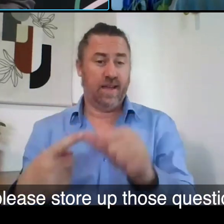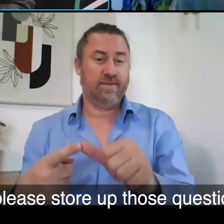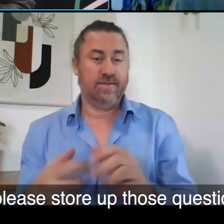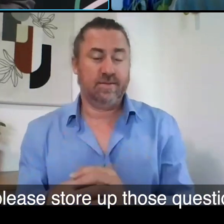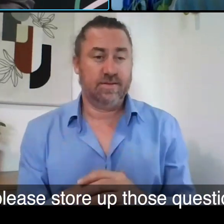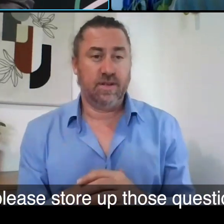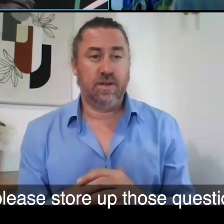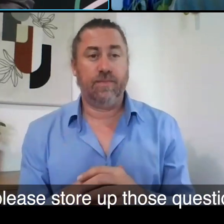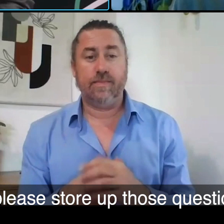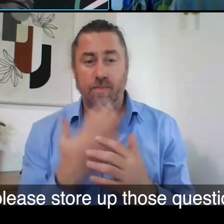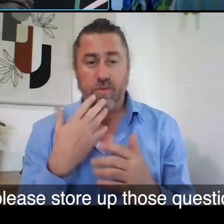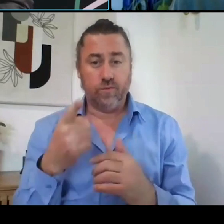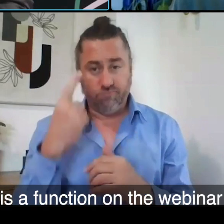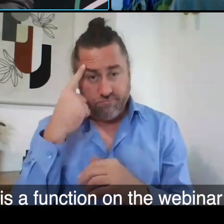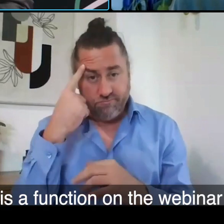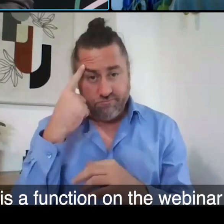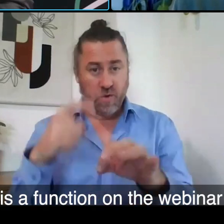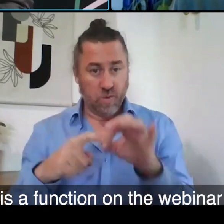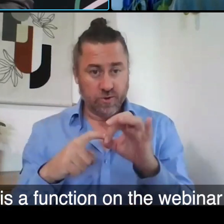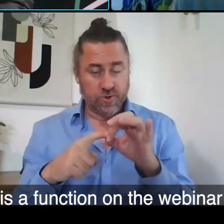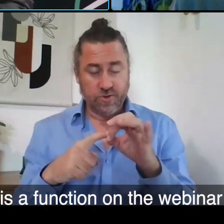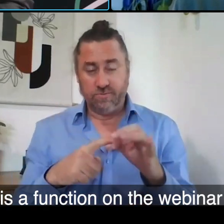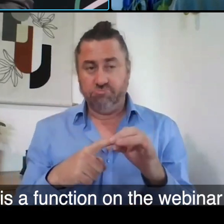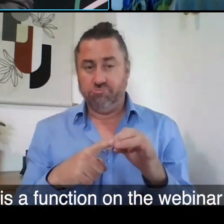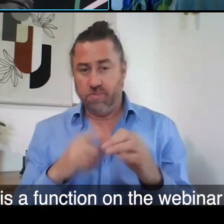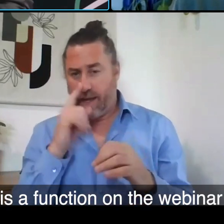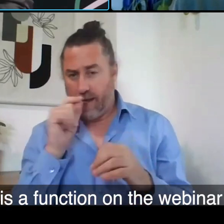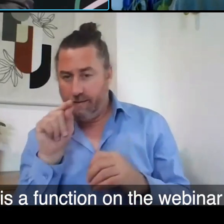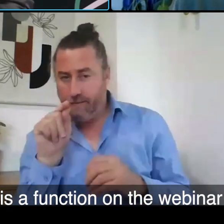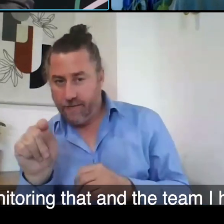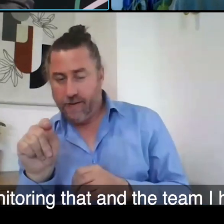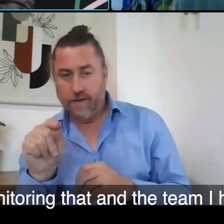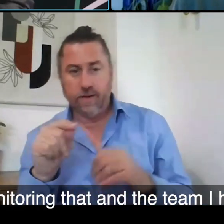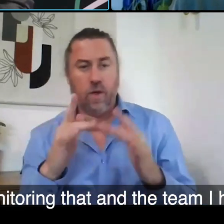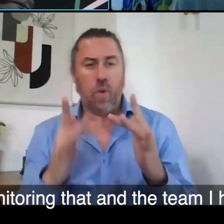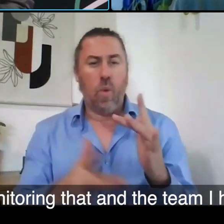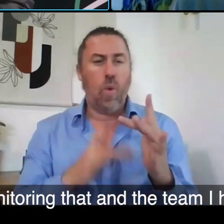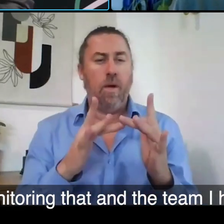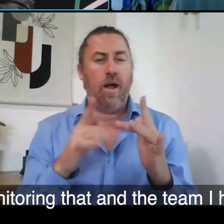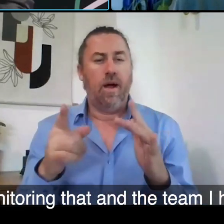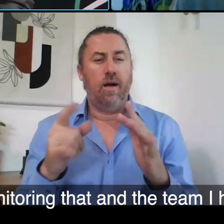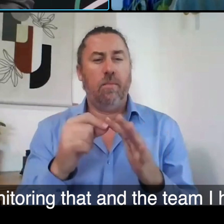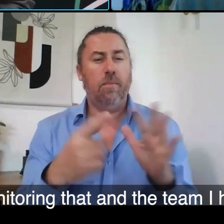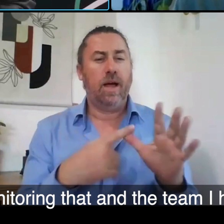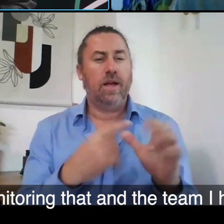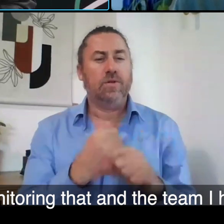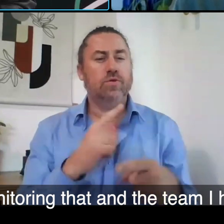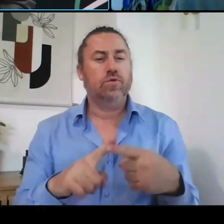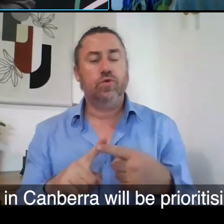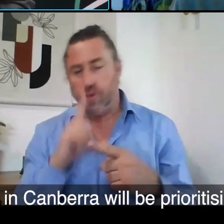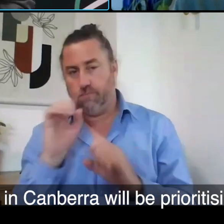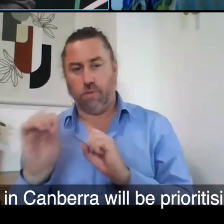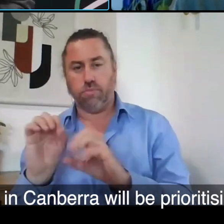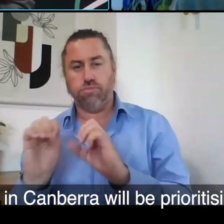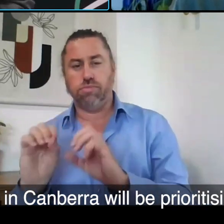please store up those questions. There is a function on the webinar page. We'll be monitoring that, and the team I have